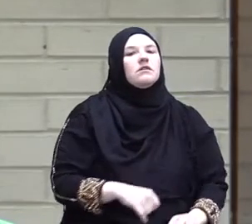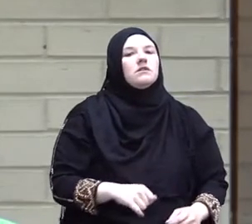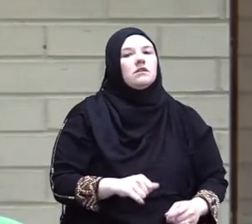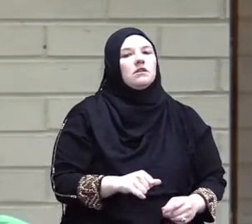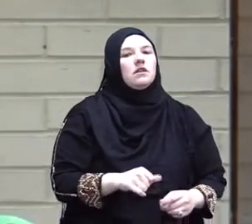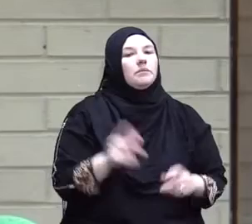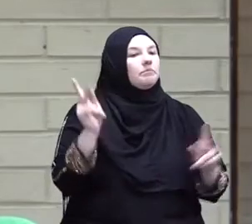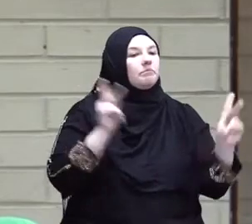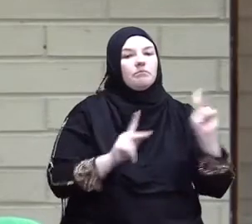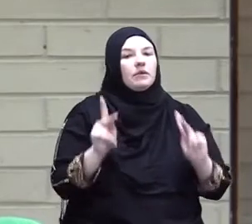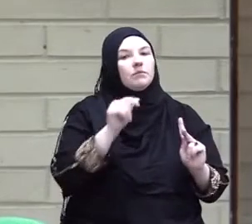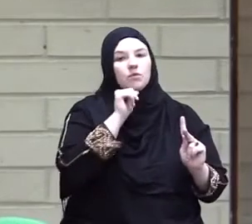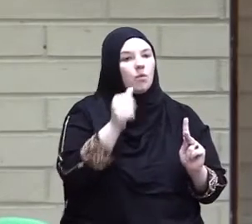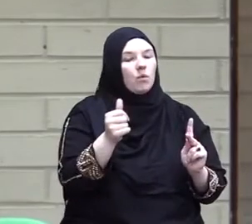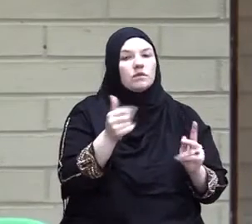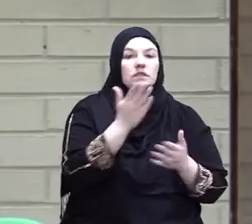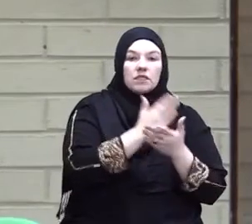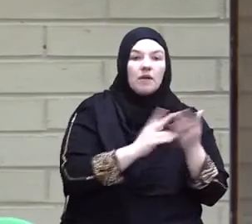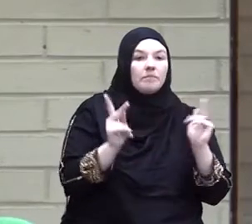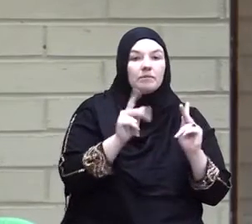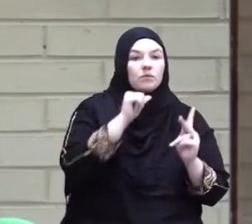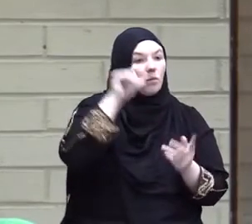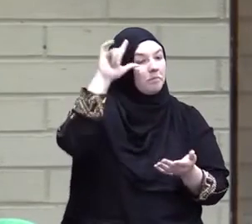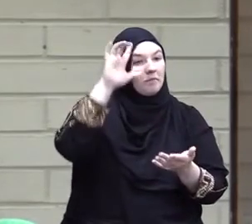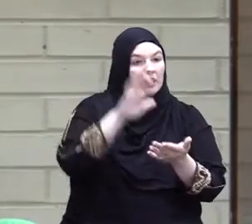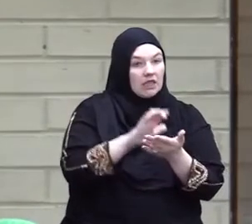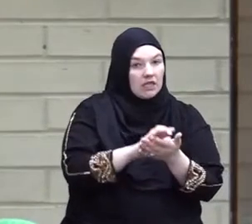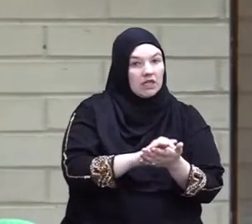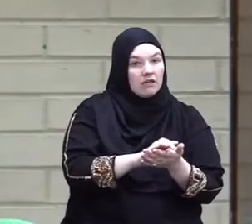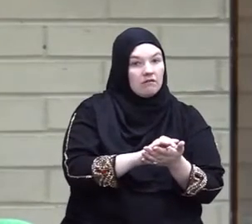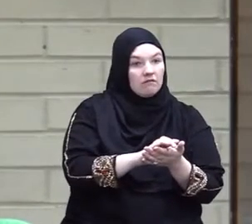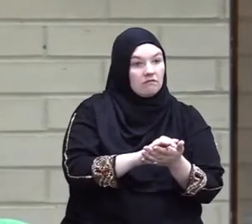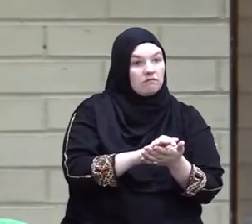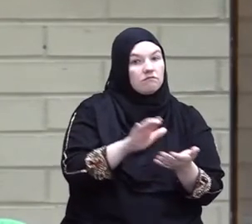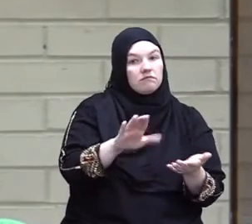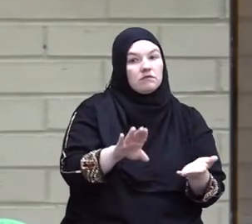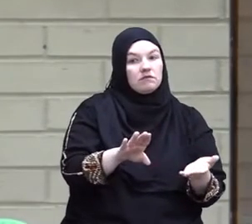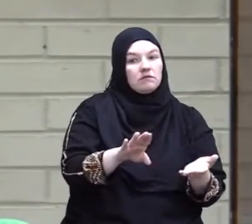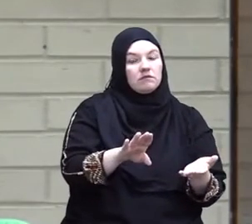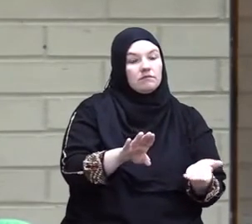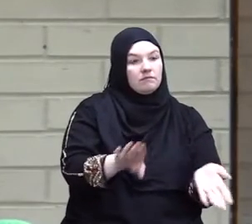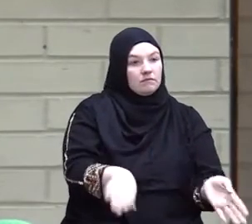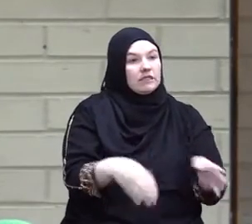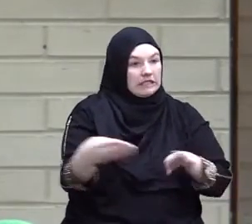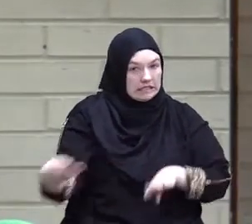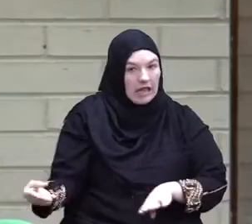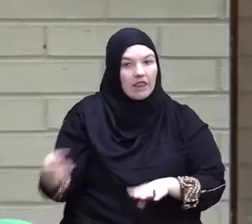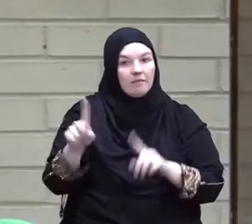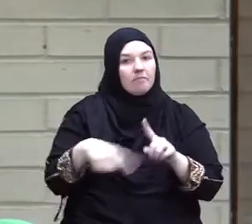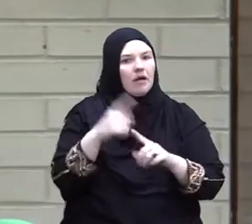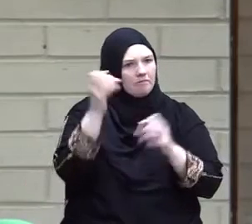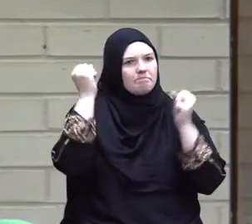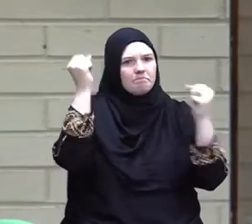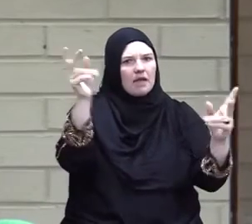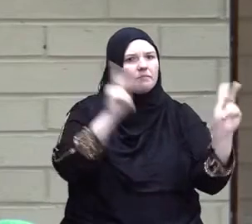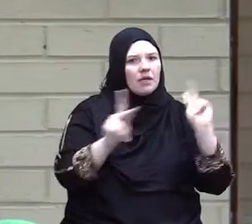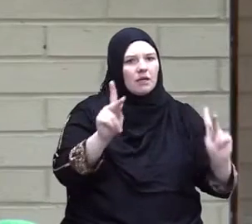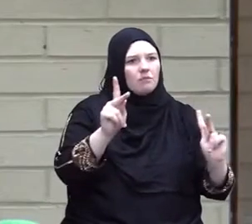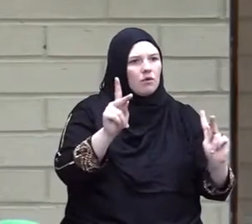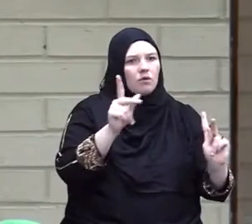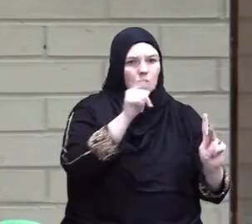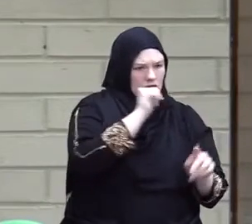Even people who don't believe in the hereafter, they believe in the concept of paradise, but they want to make this earth